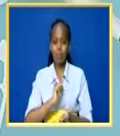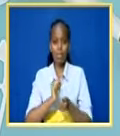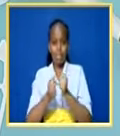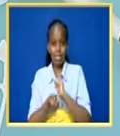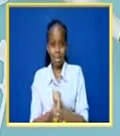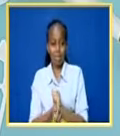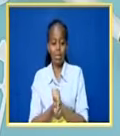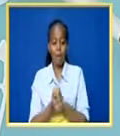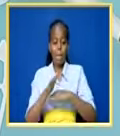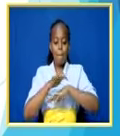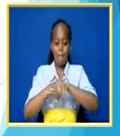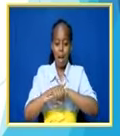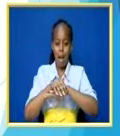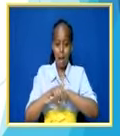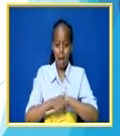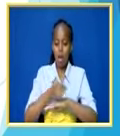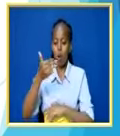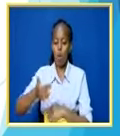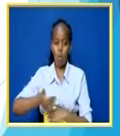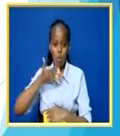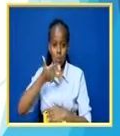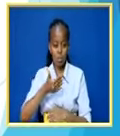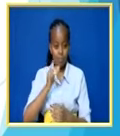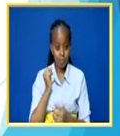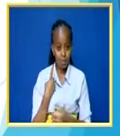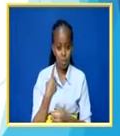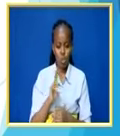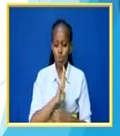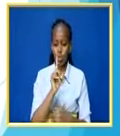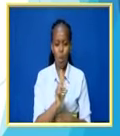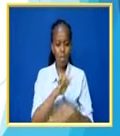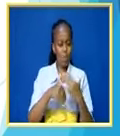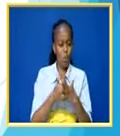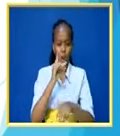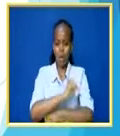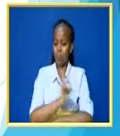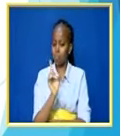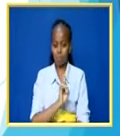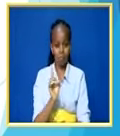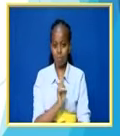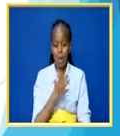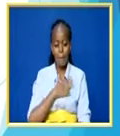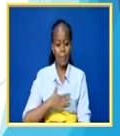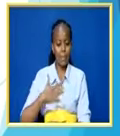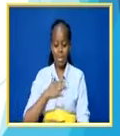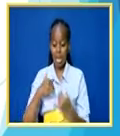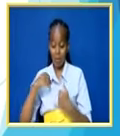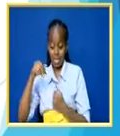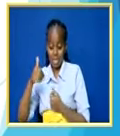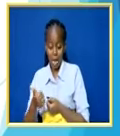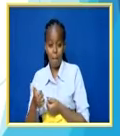your sanitary towel regularly. That's right. Don't use one, the one you left with home. Please carry some